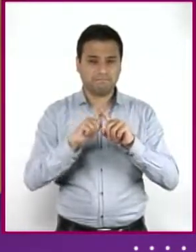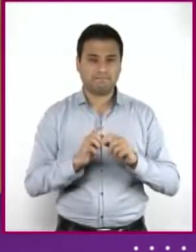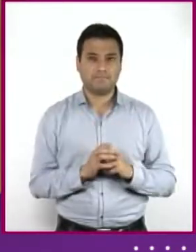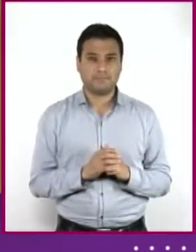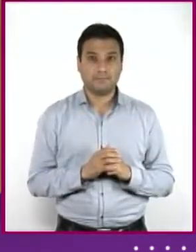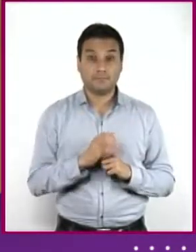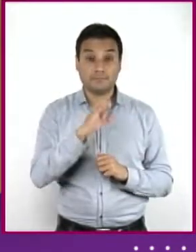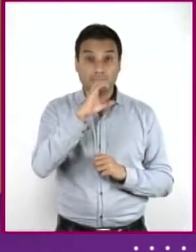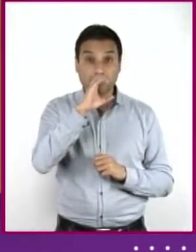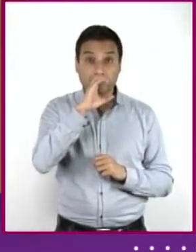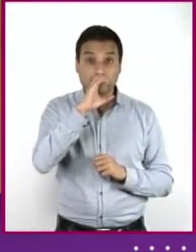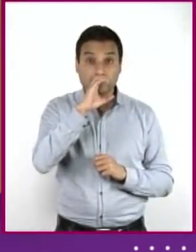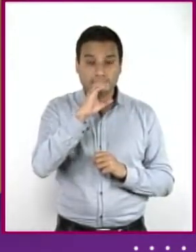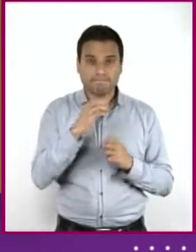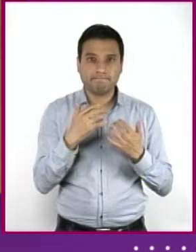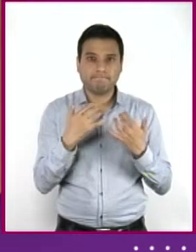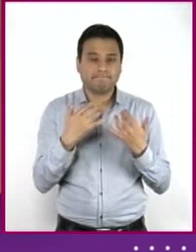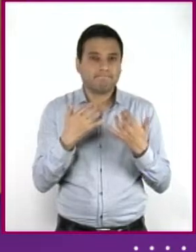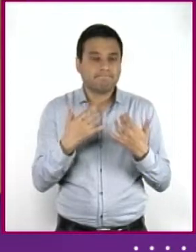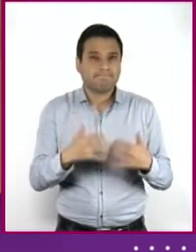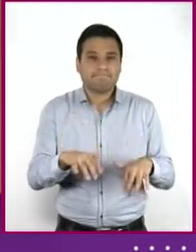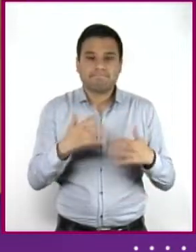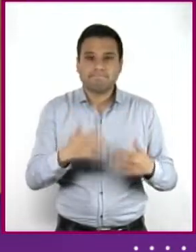Wow! Marvelous!